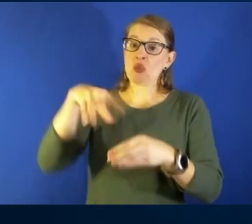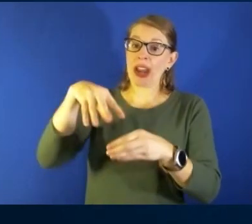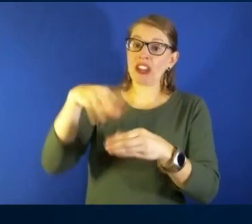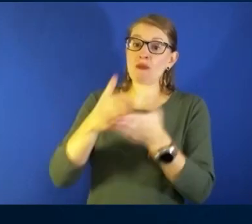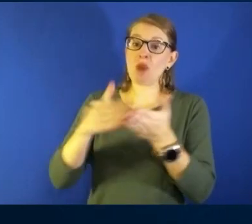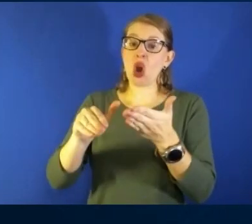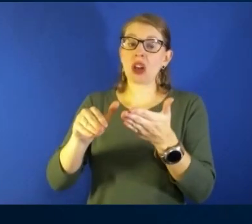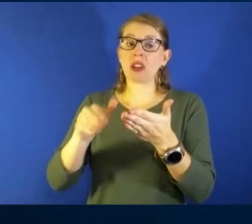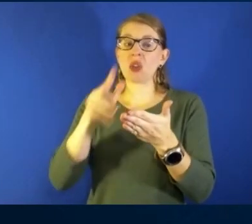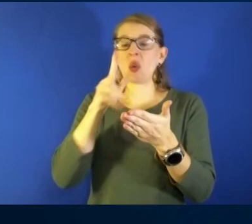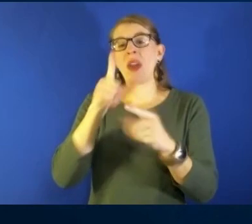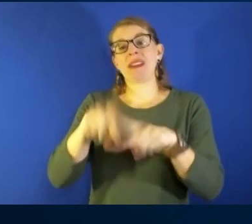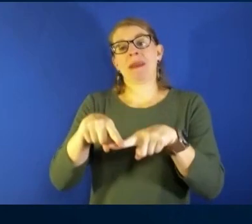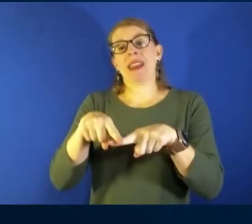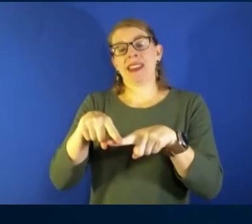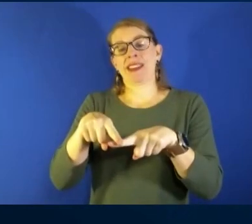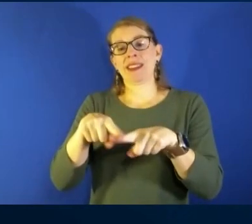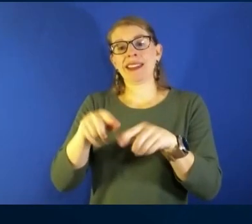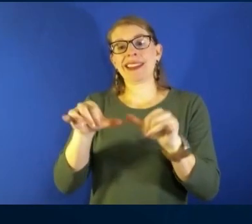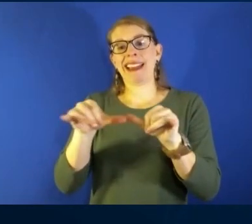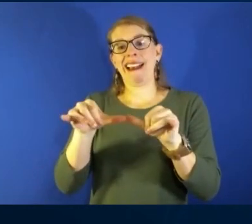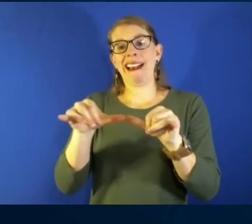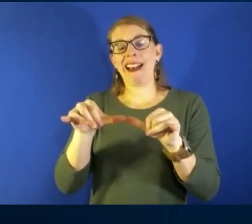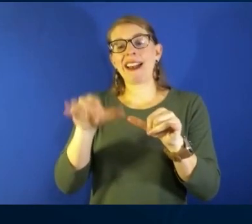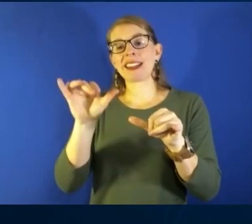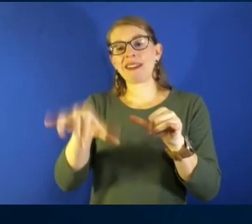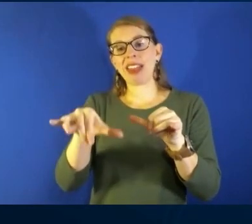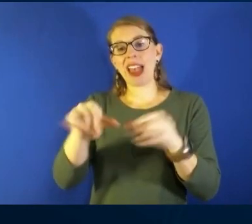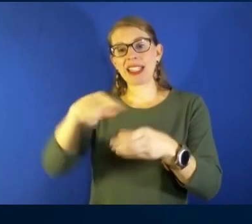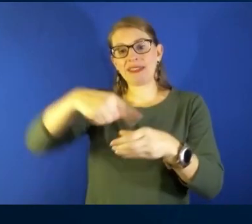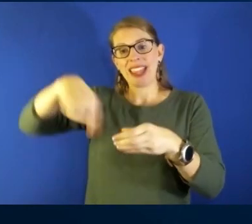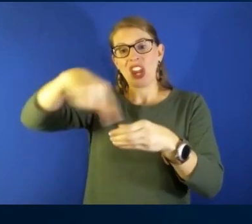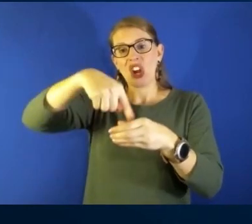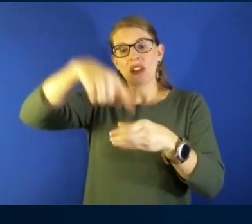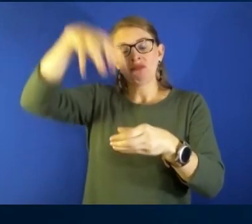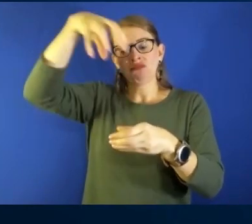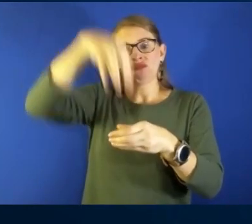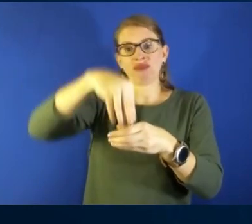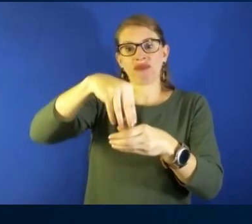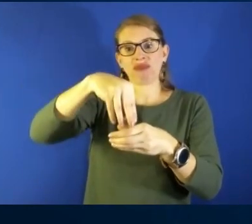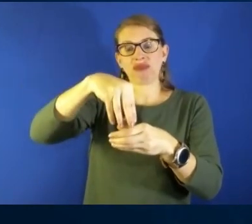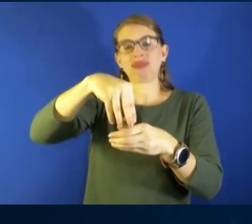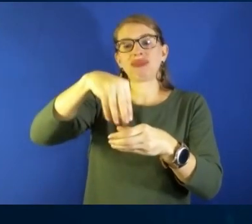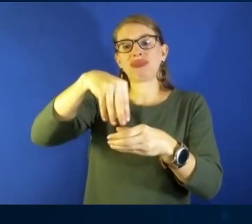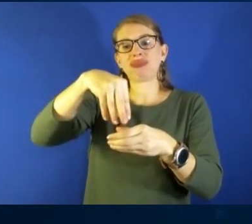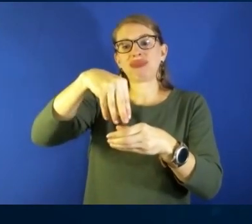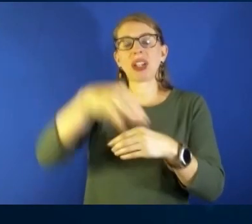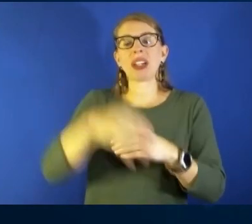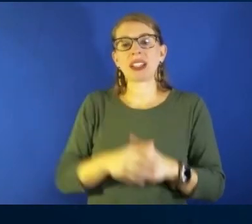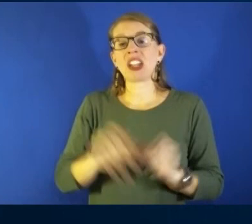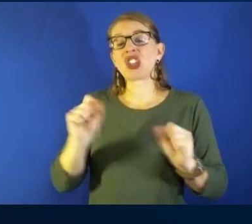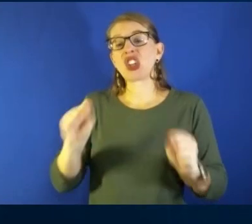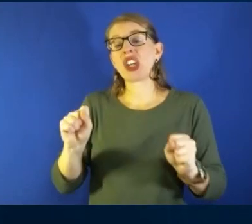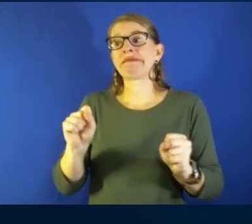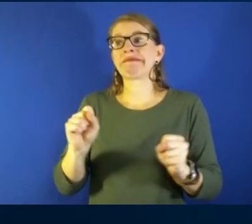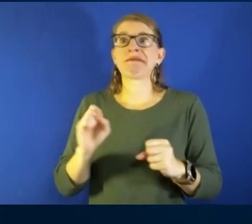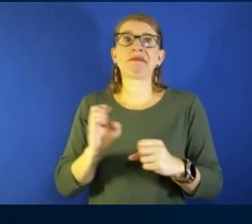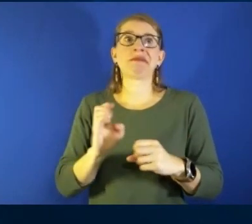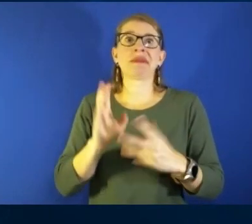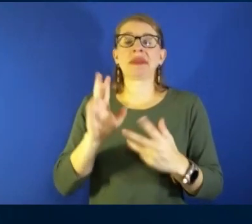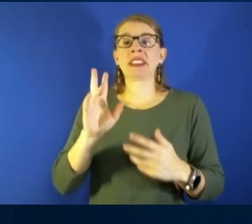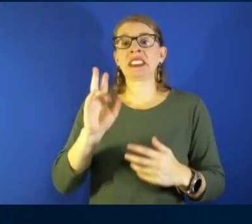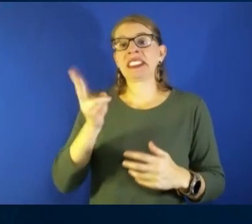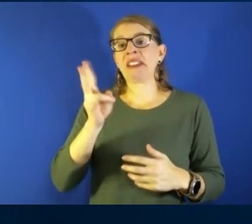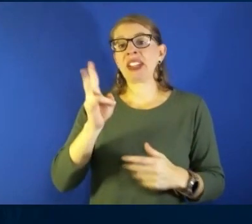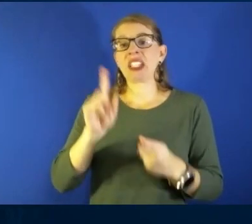to depend on the size of that sphere that fits the lumpectomy cavities. So it could be anywhere from, about 17 minutes